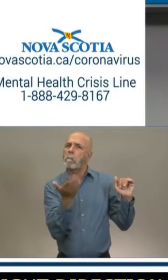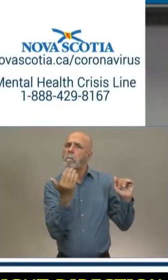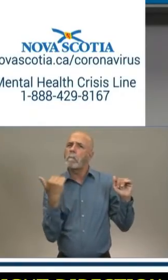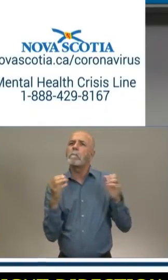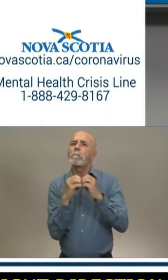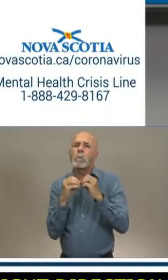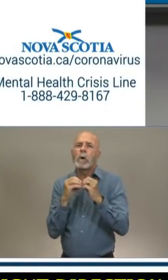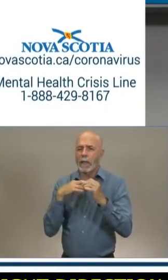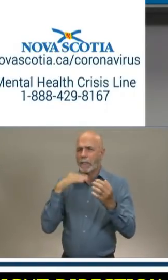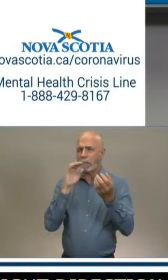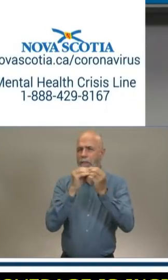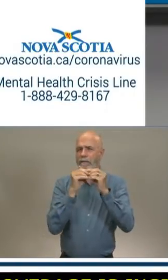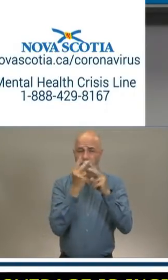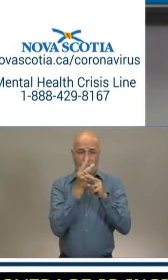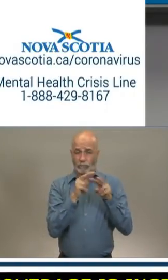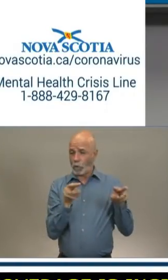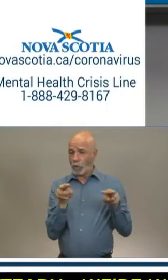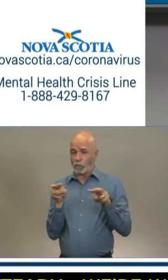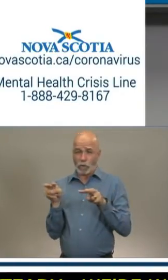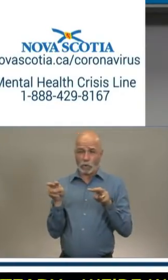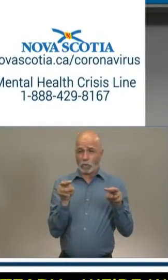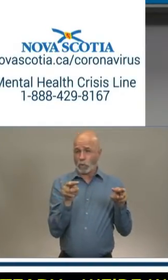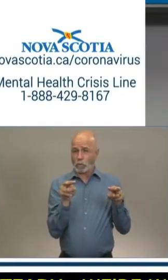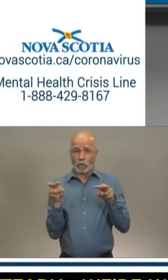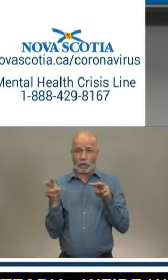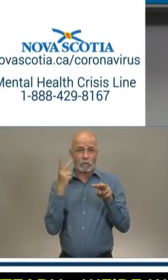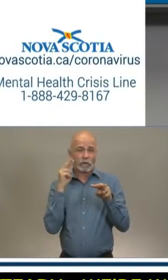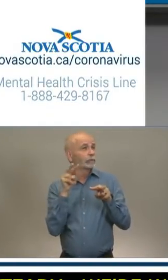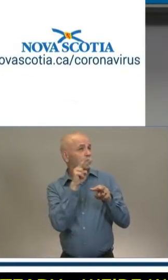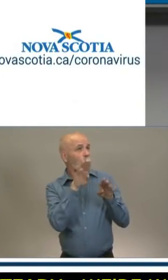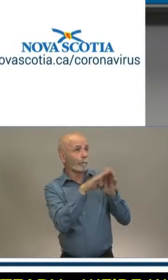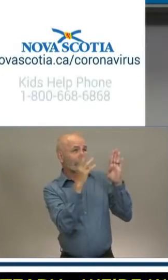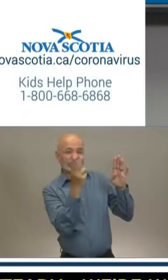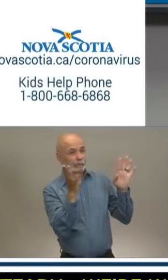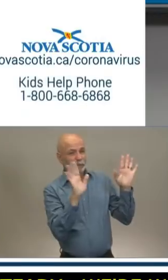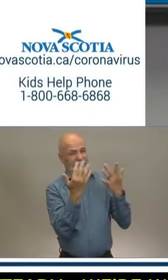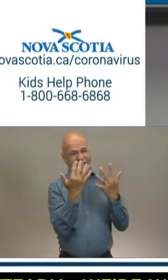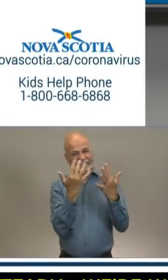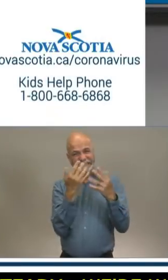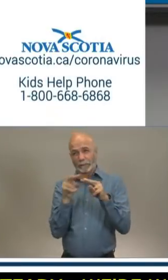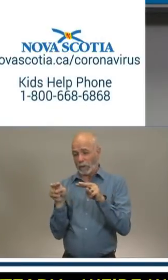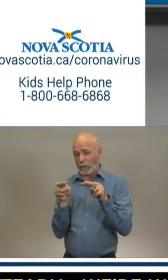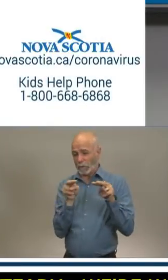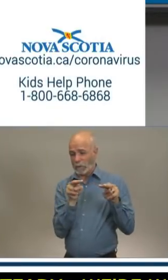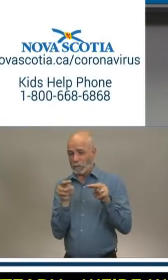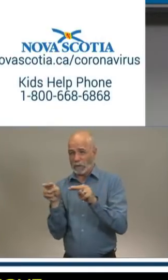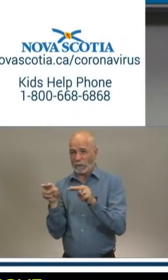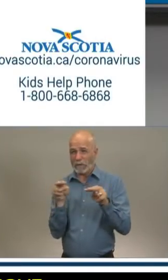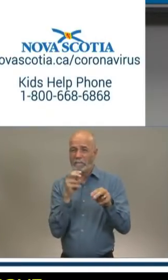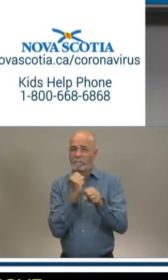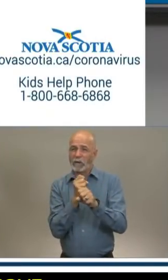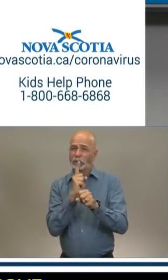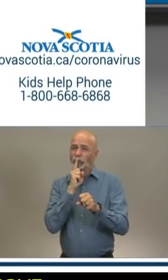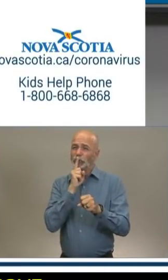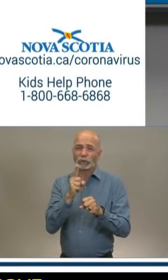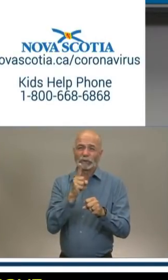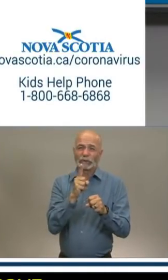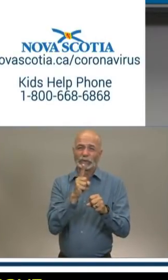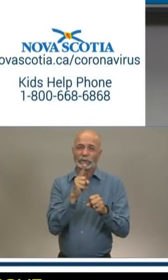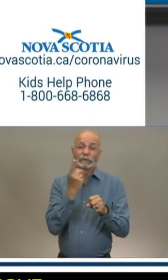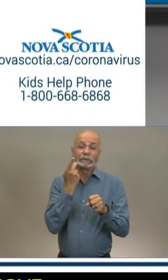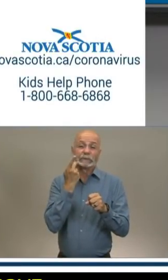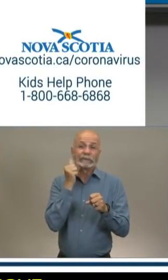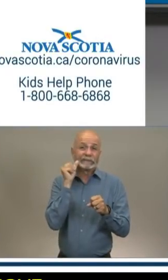as we move through our reopening plan and loosen restrictions. It has been a tense couple of days. The situation at